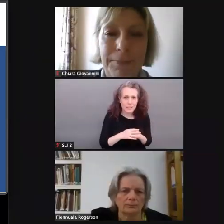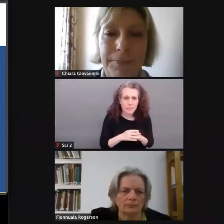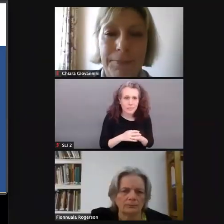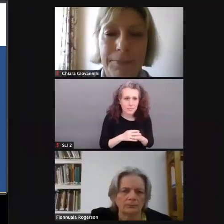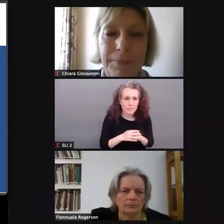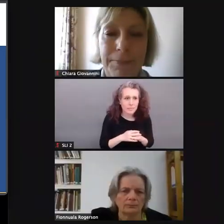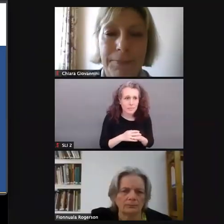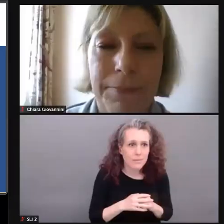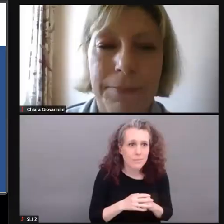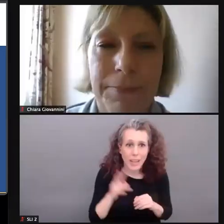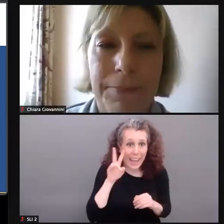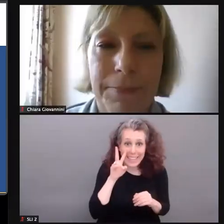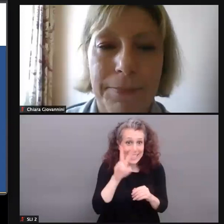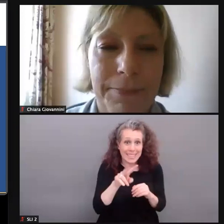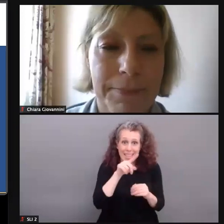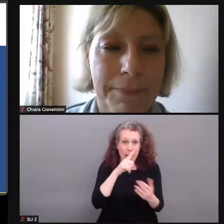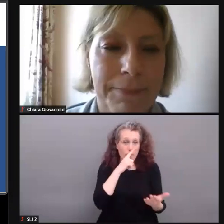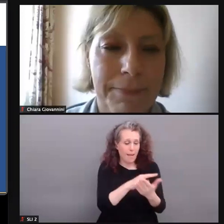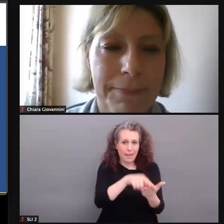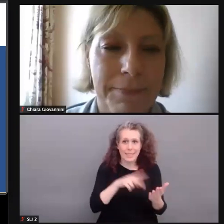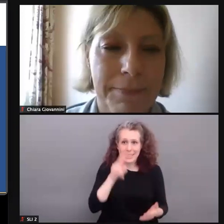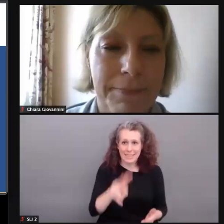these mandates. Fionnuala, please.